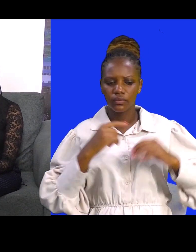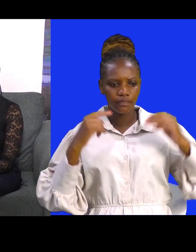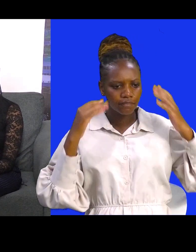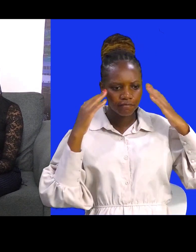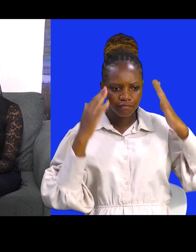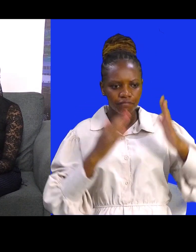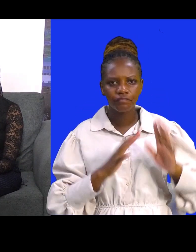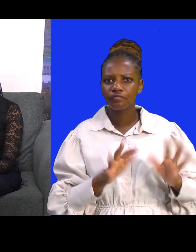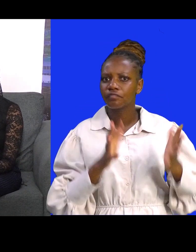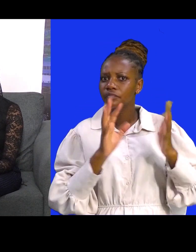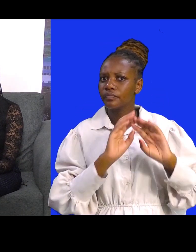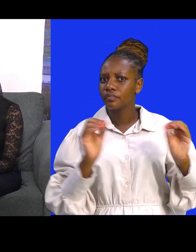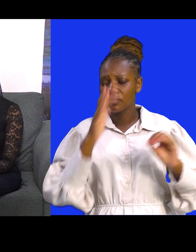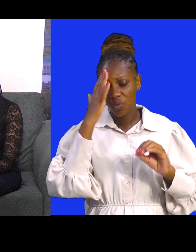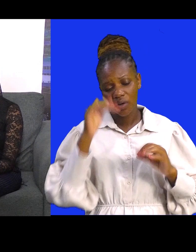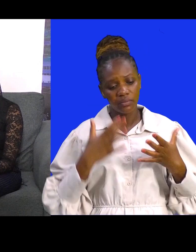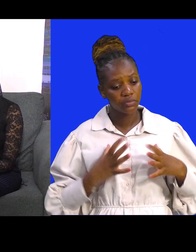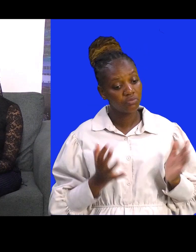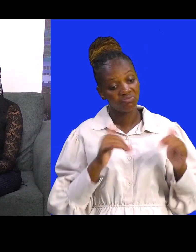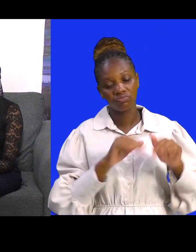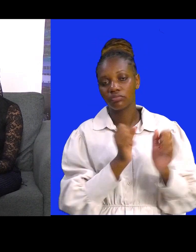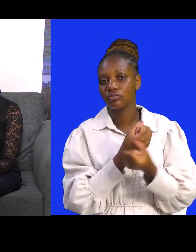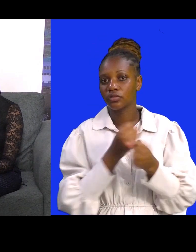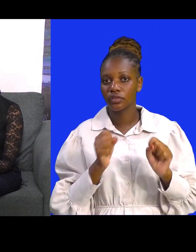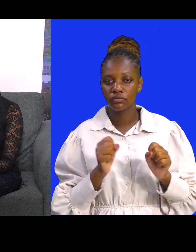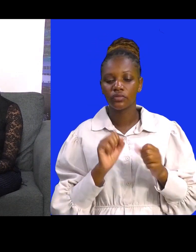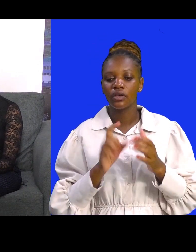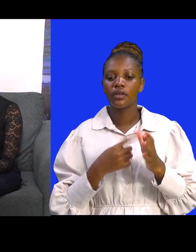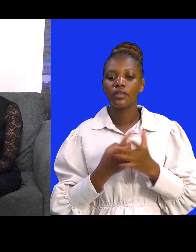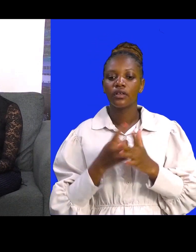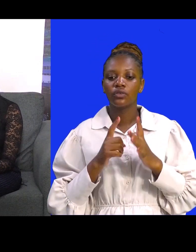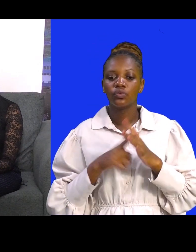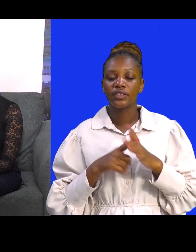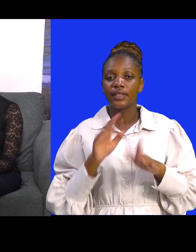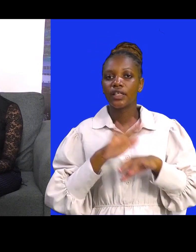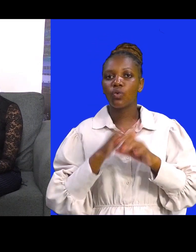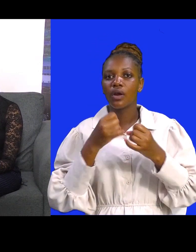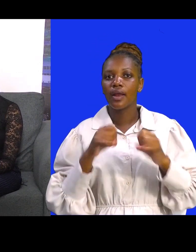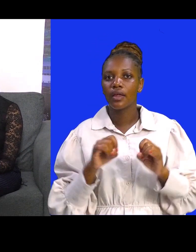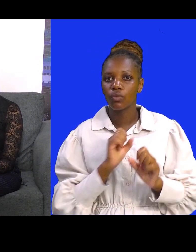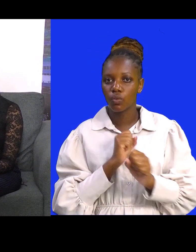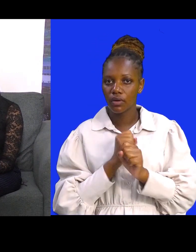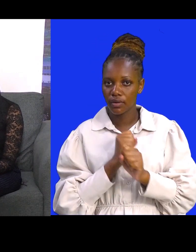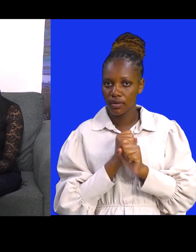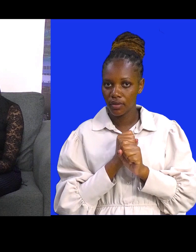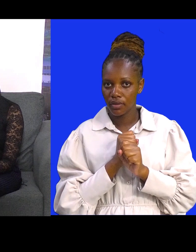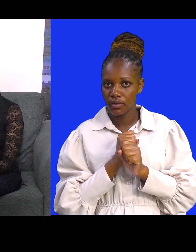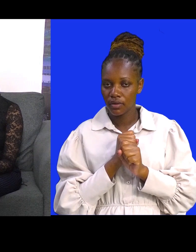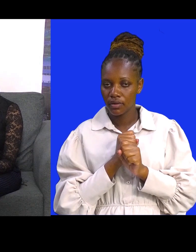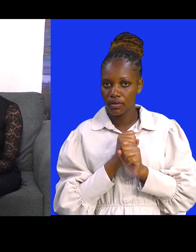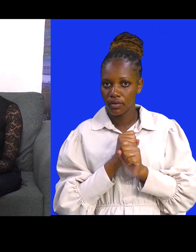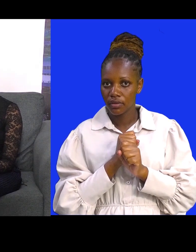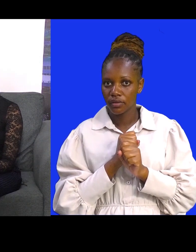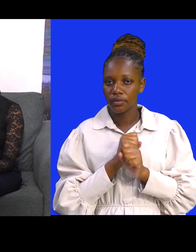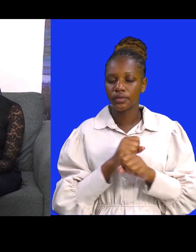do public events and more ground activities, is when we started the idea of online media, which